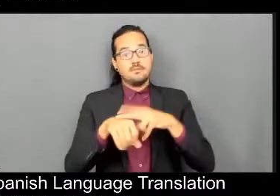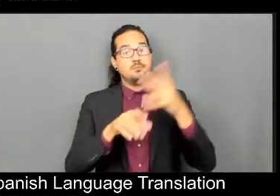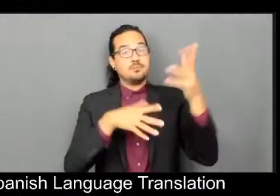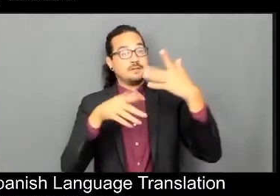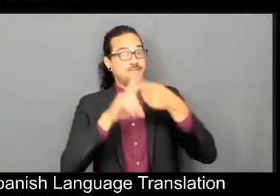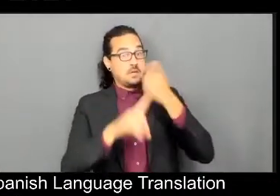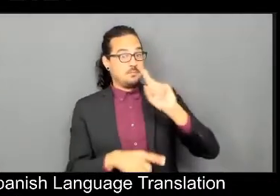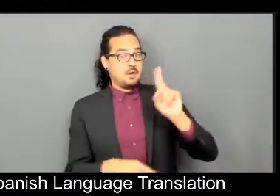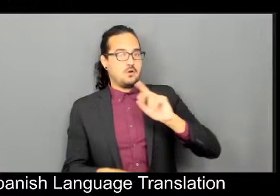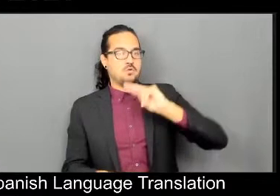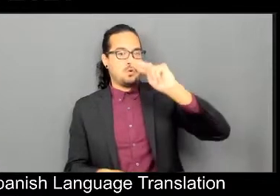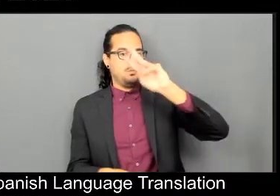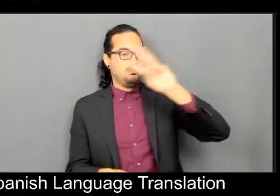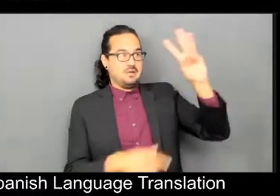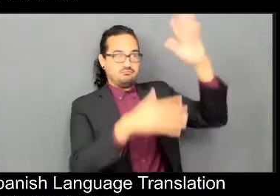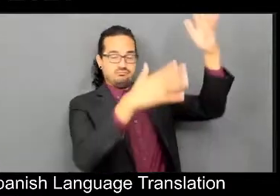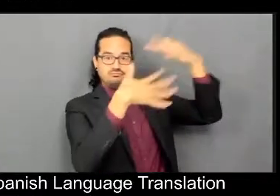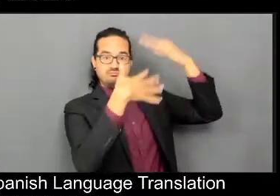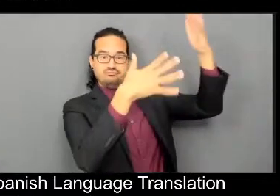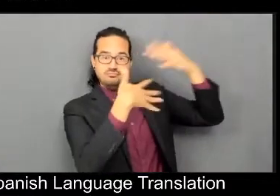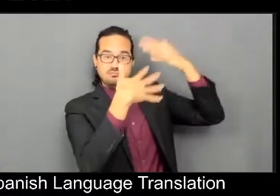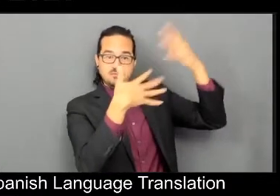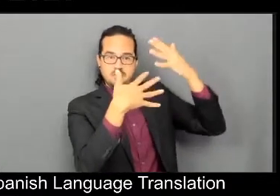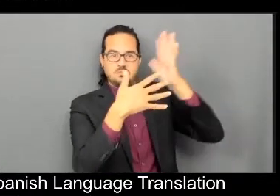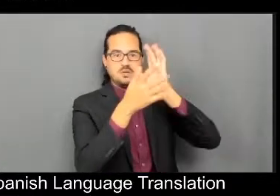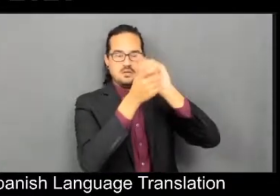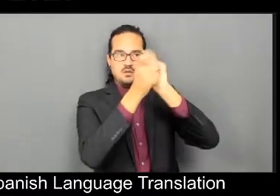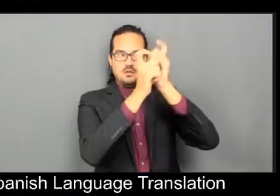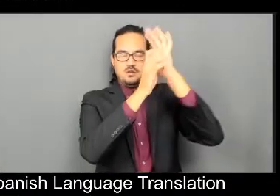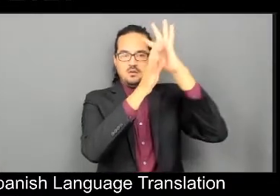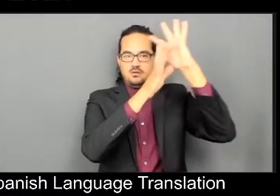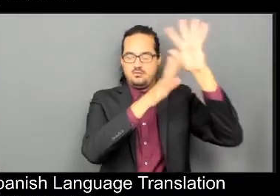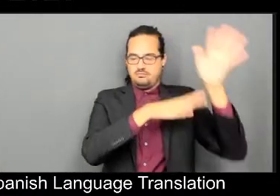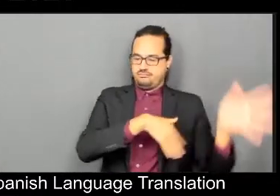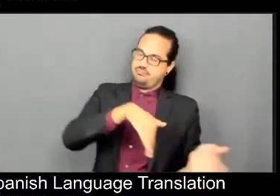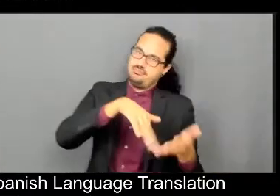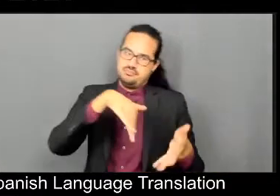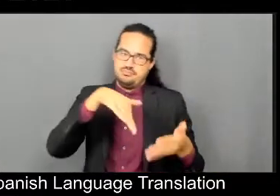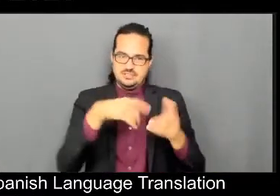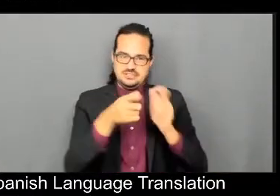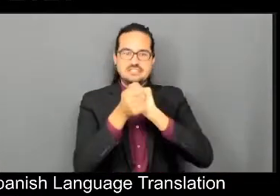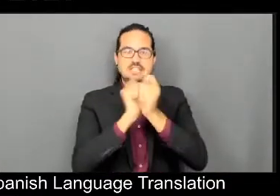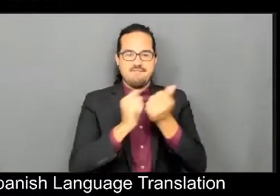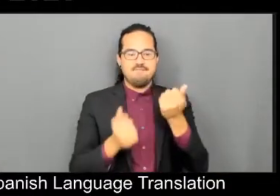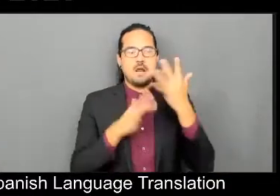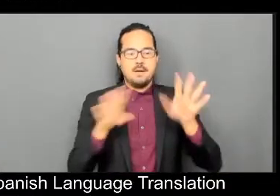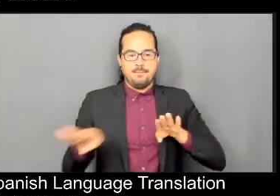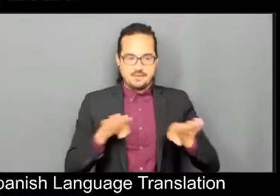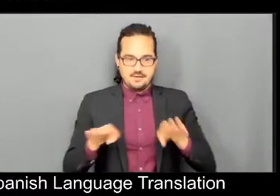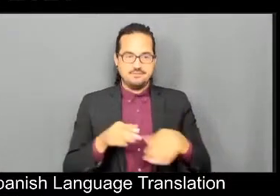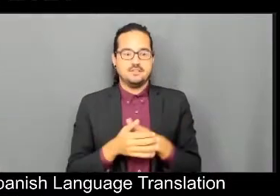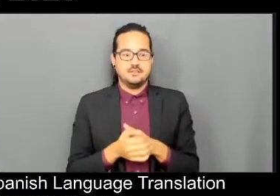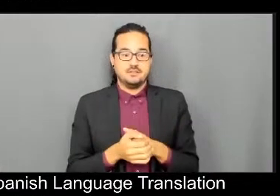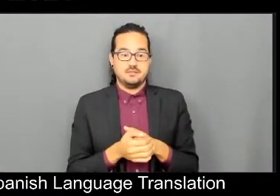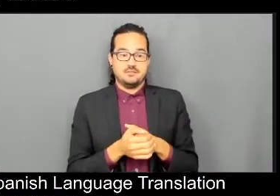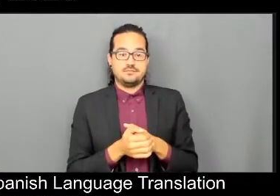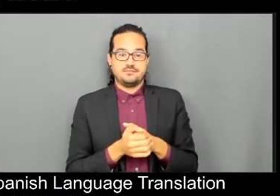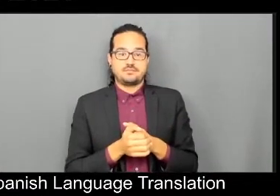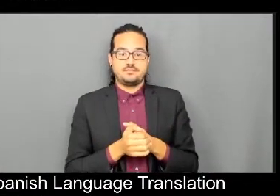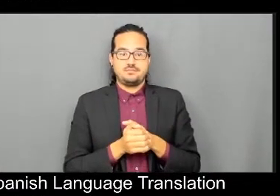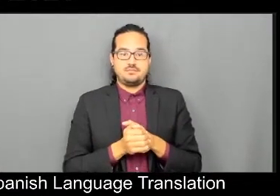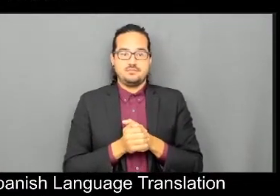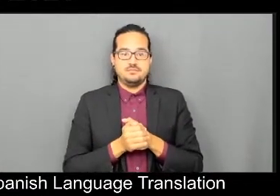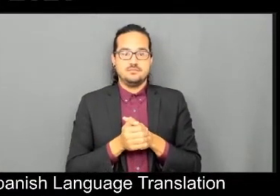things that we're messaging. The second thing is we've been pretty soupy and socked in the past couple of days, not breaking out till way late in